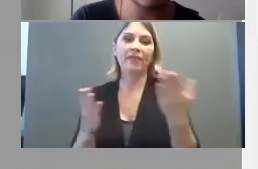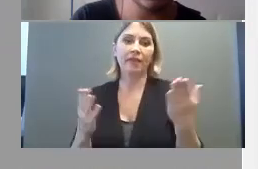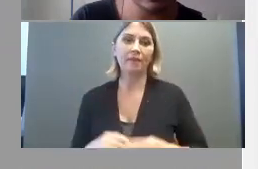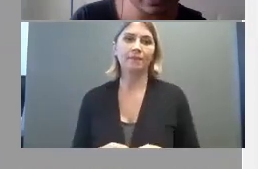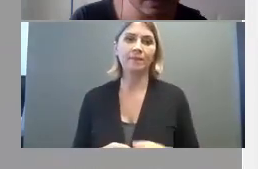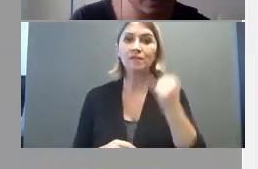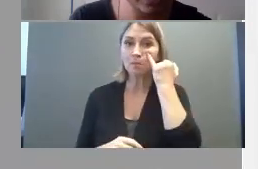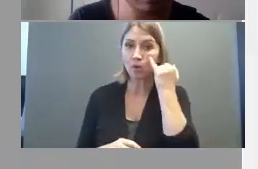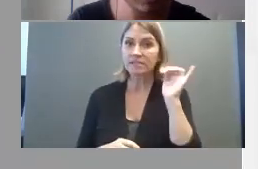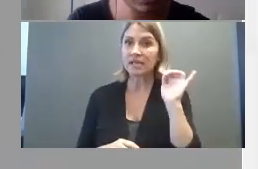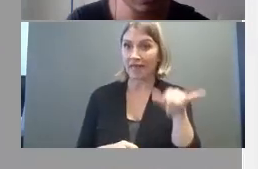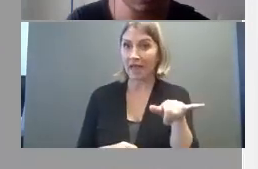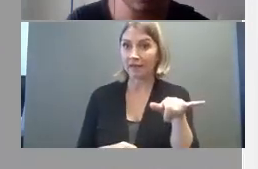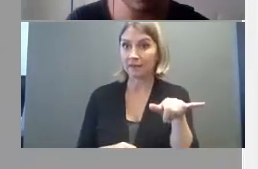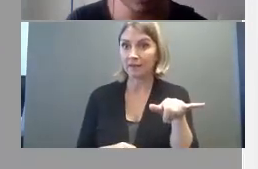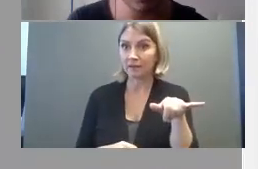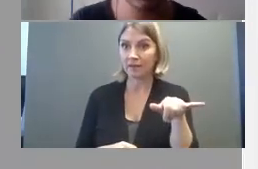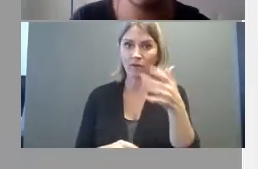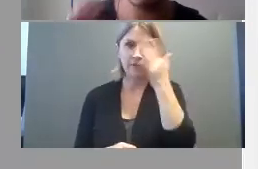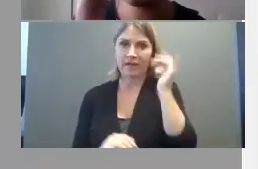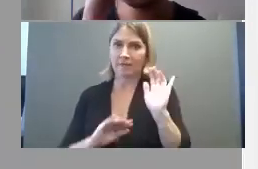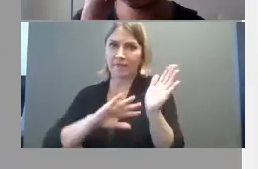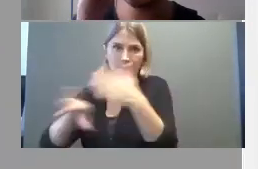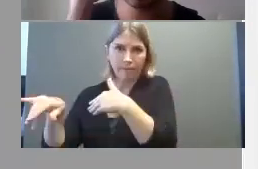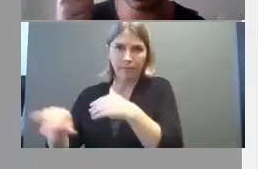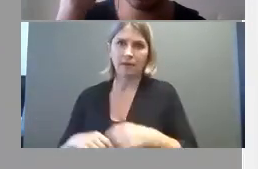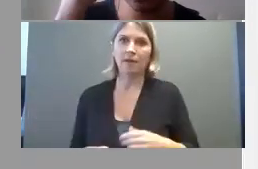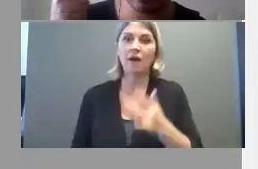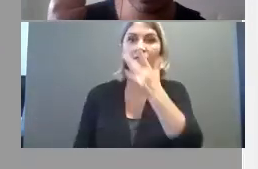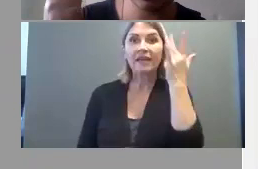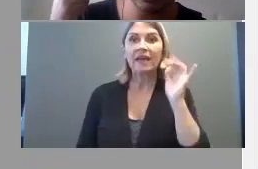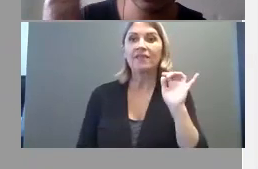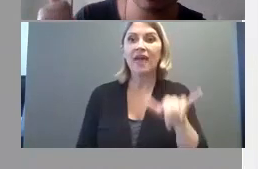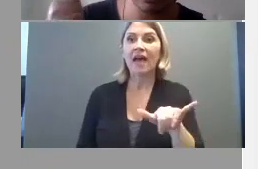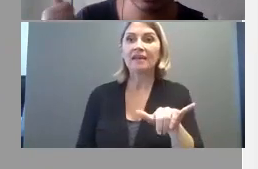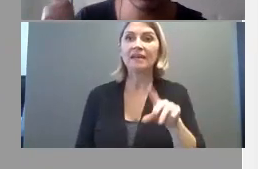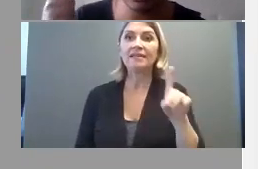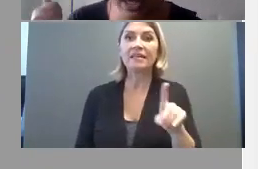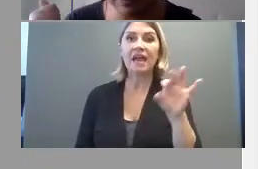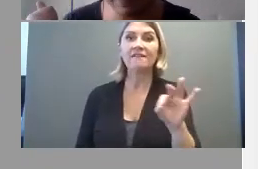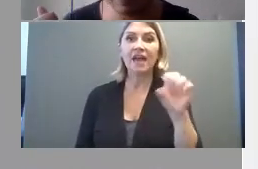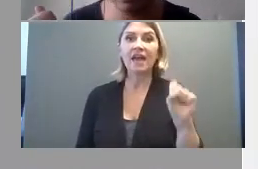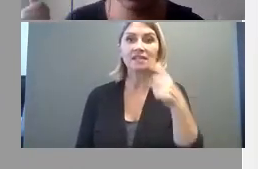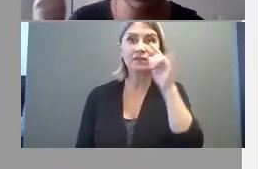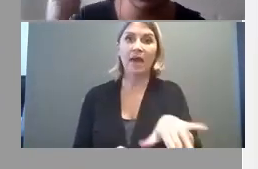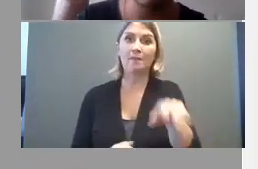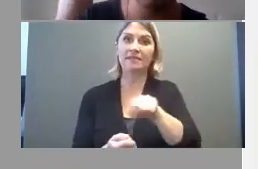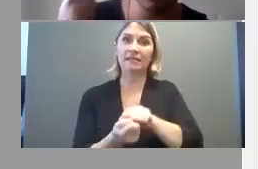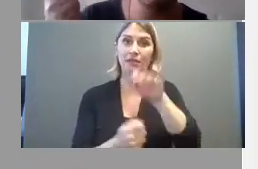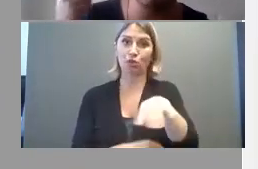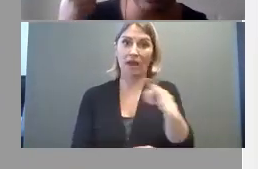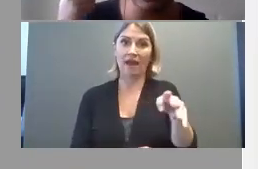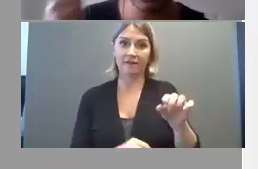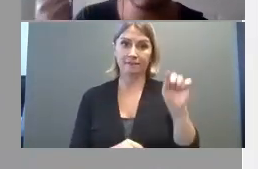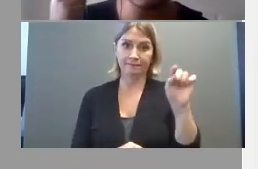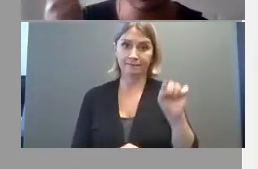let's say that, and let's forget about these new nodes. Let's say that I run DFS in this particular graph.